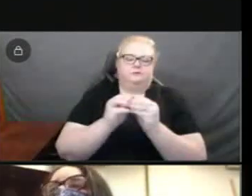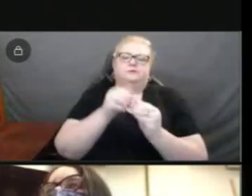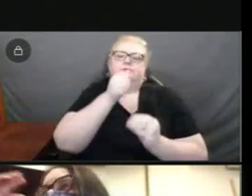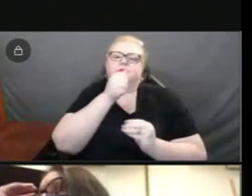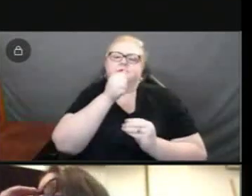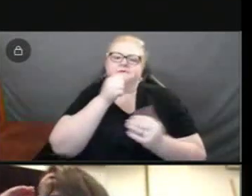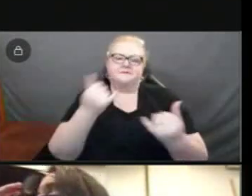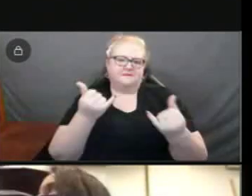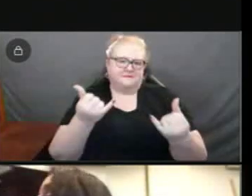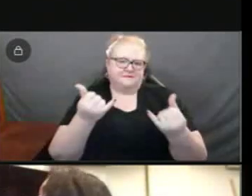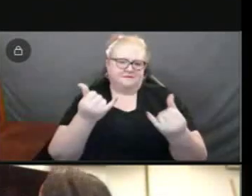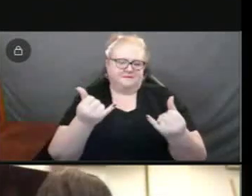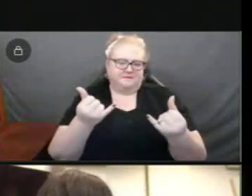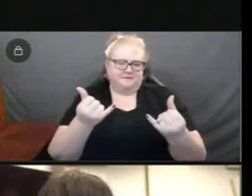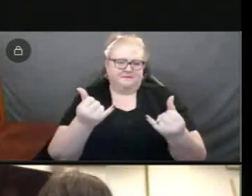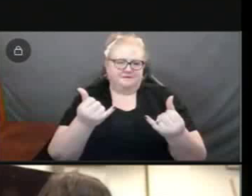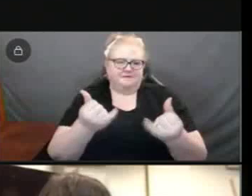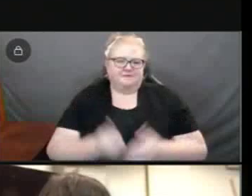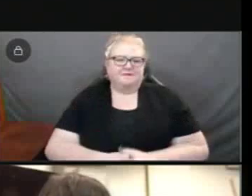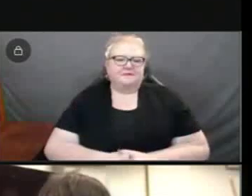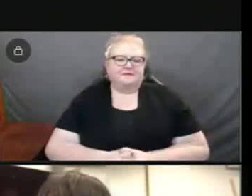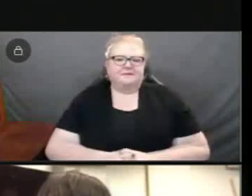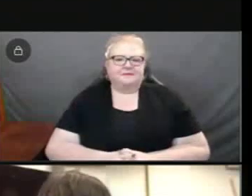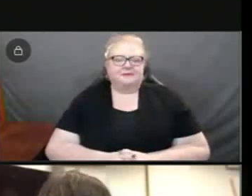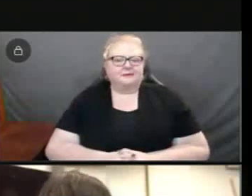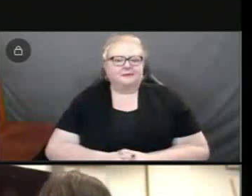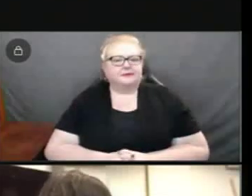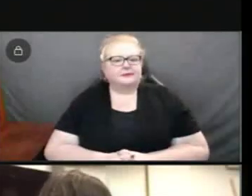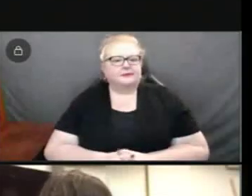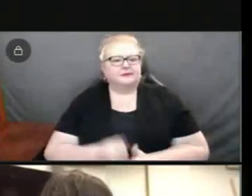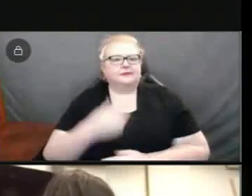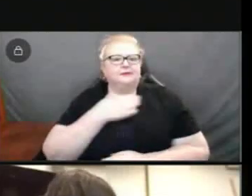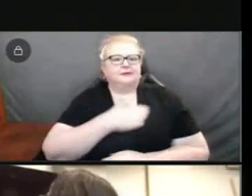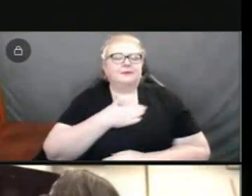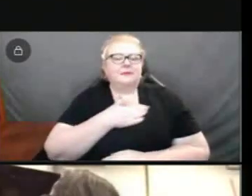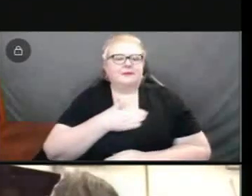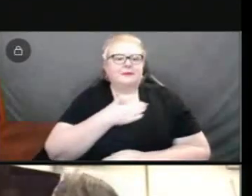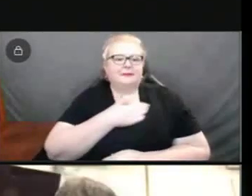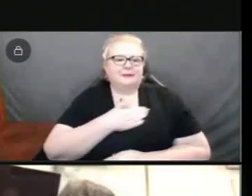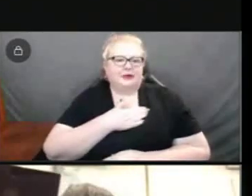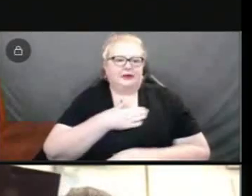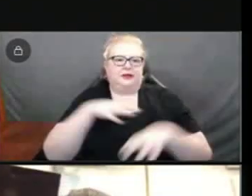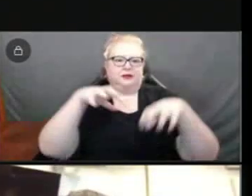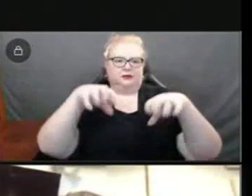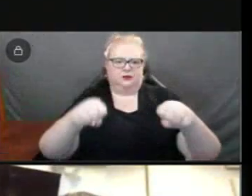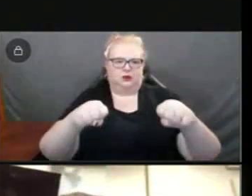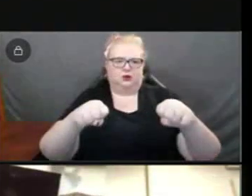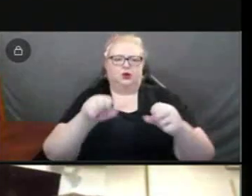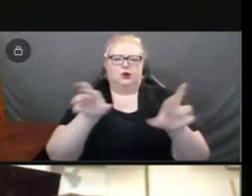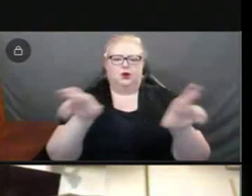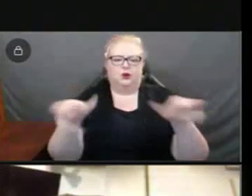go into executive session. IT, if you would please secure the room.